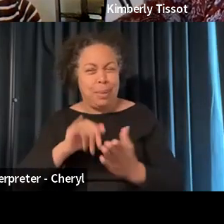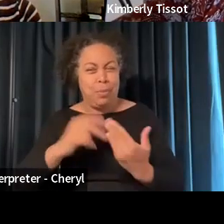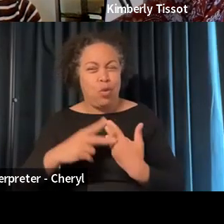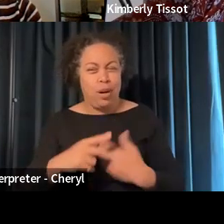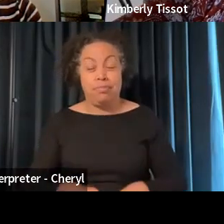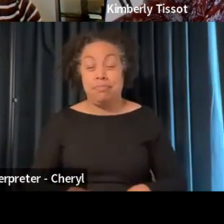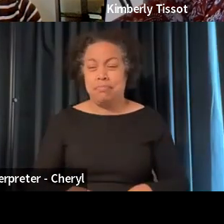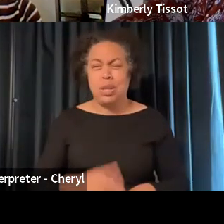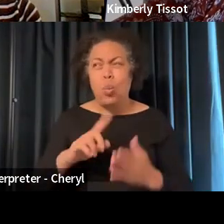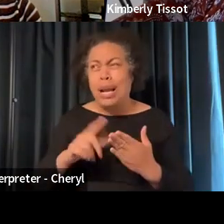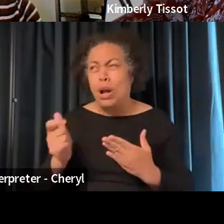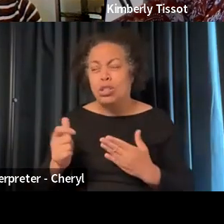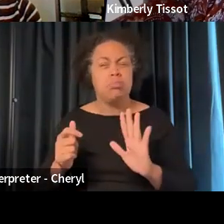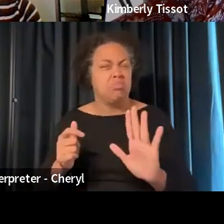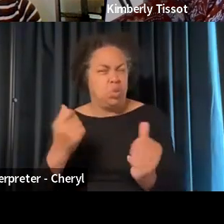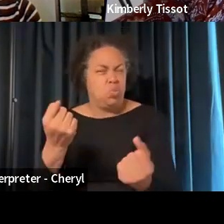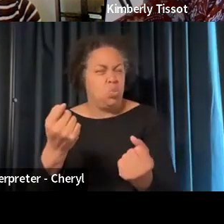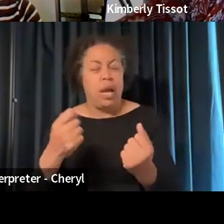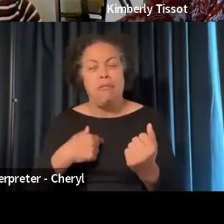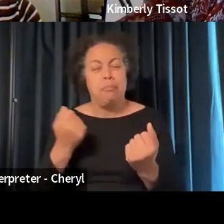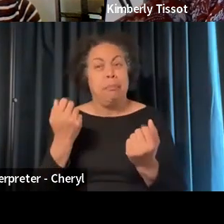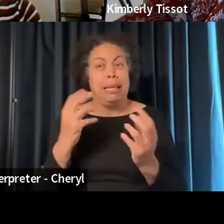You're good. We have a million questions for you later.